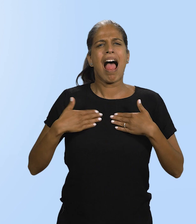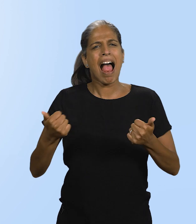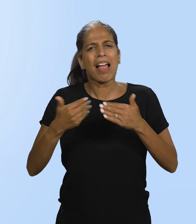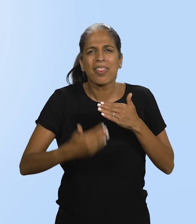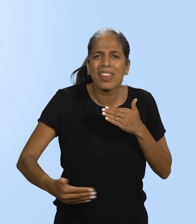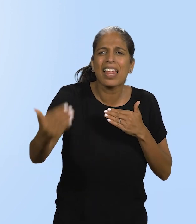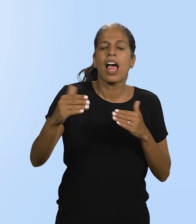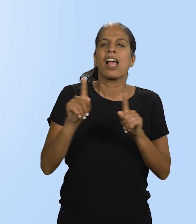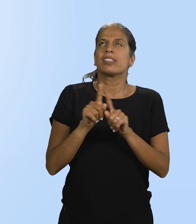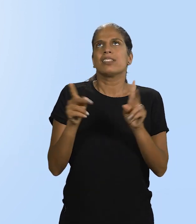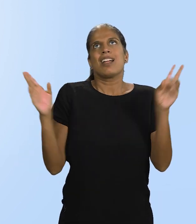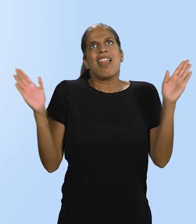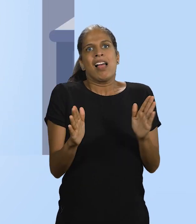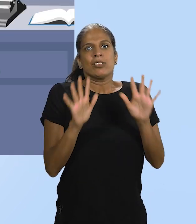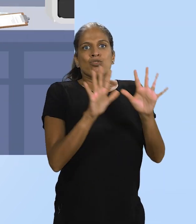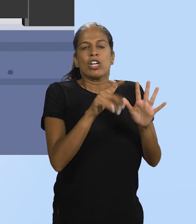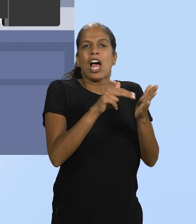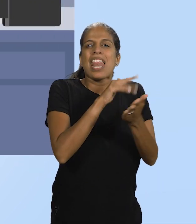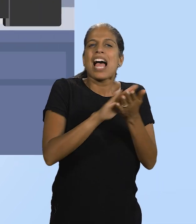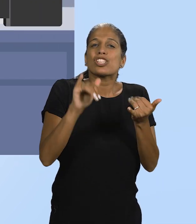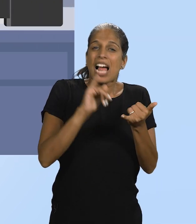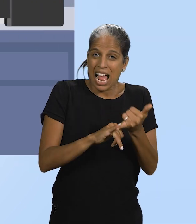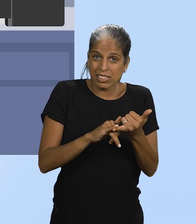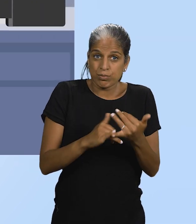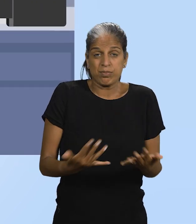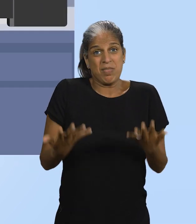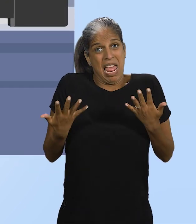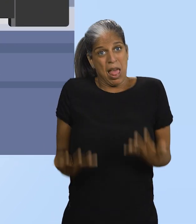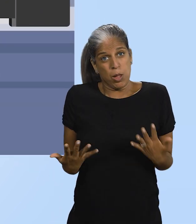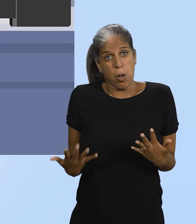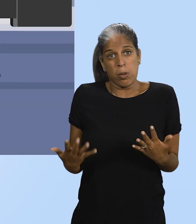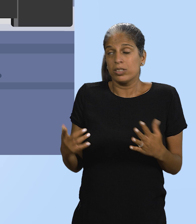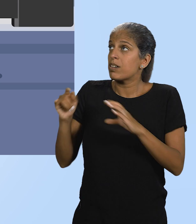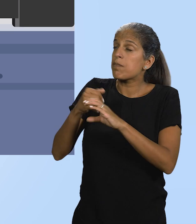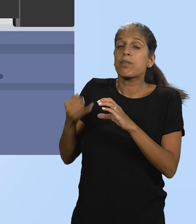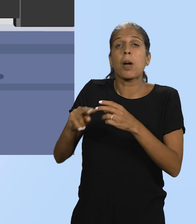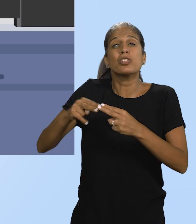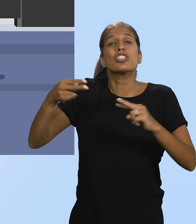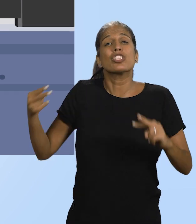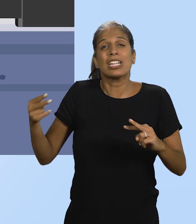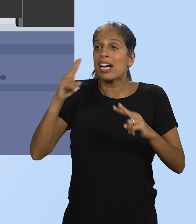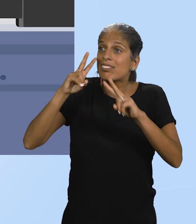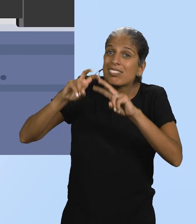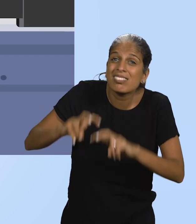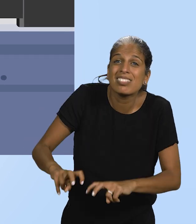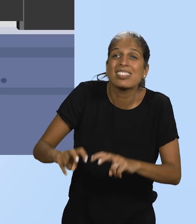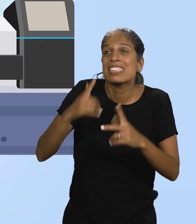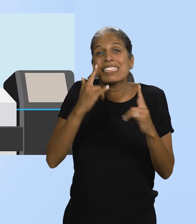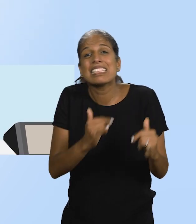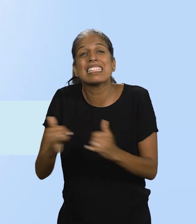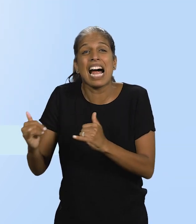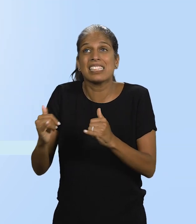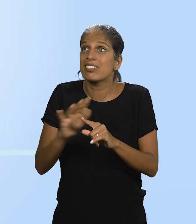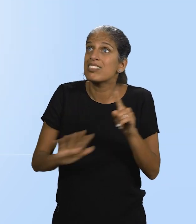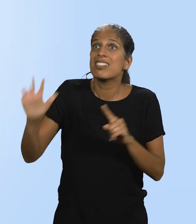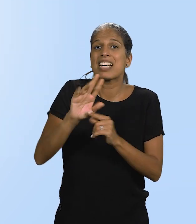and could reduce pressure on the NHS. Right now, there is not much pharmacogenetic testing undertaken in the NHS.